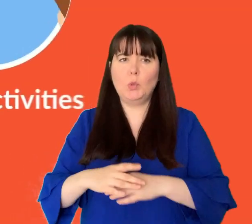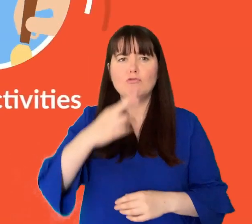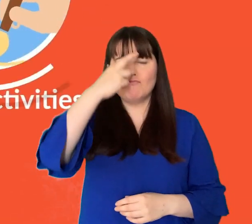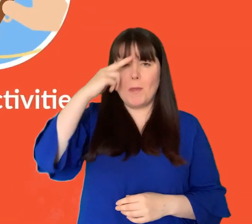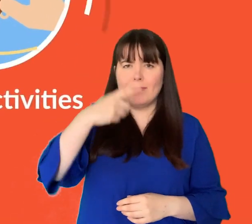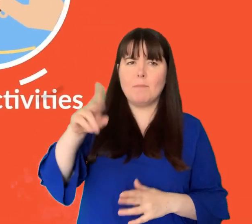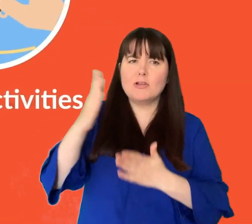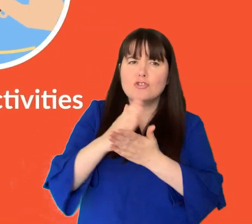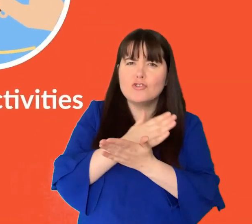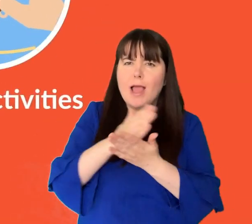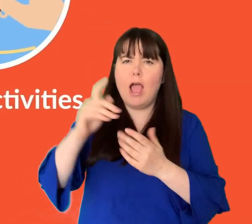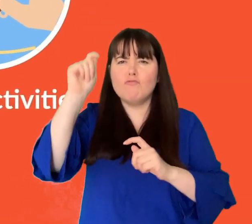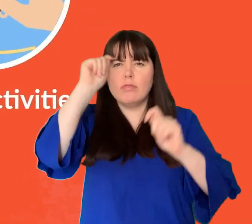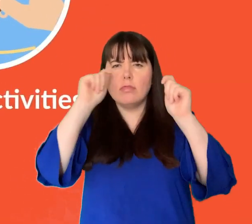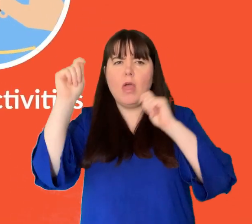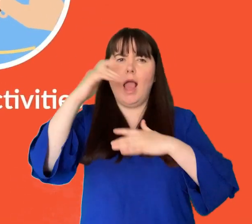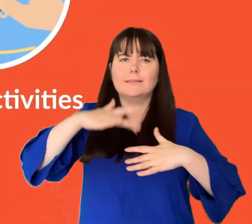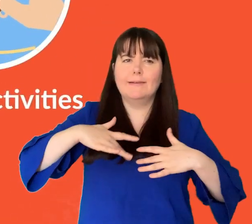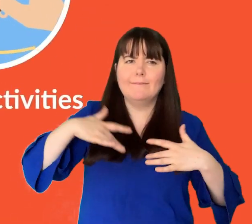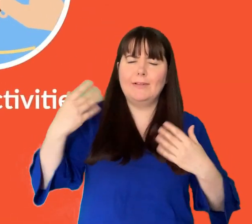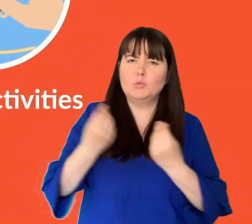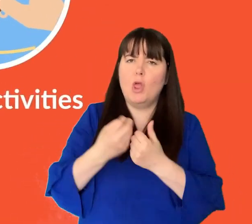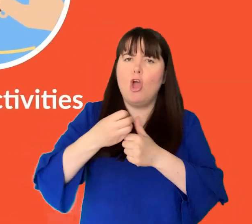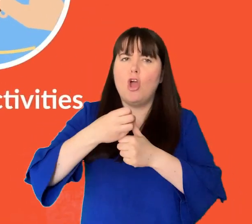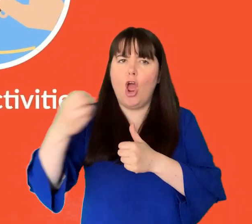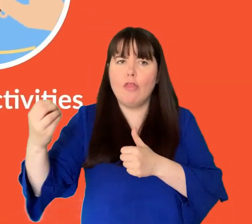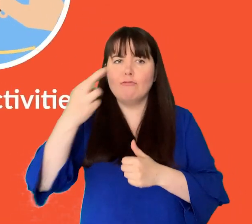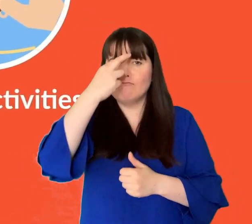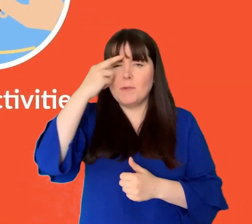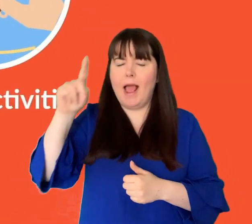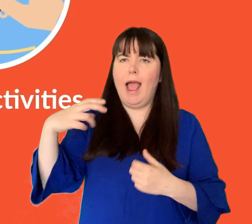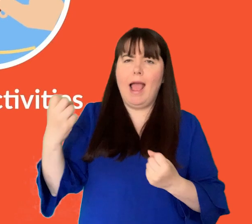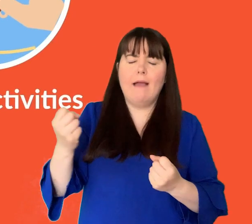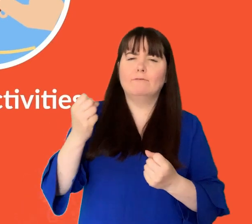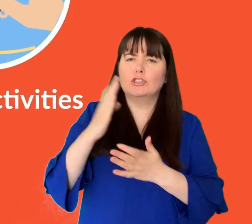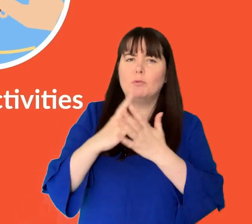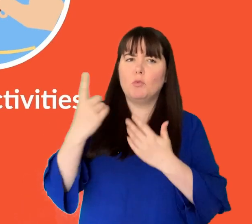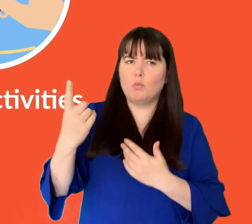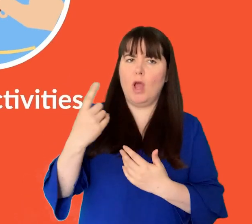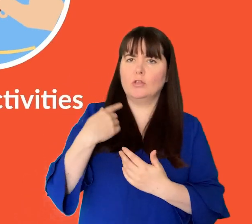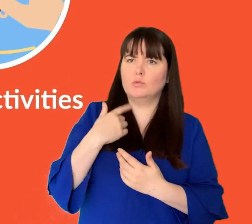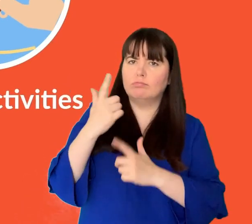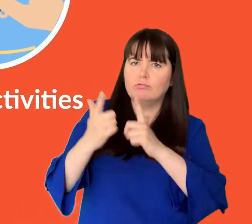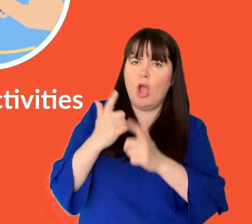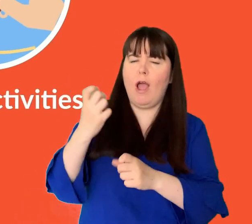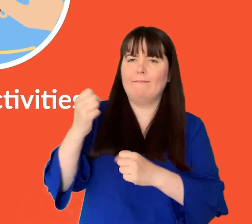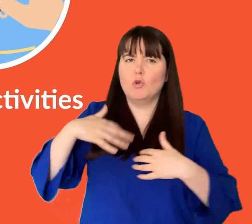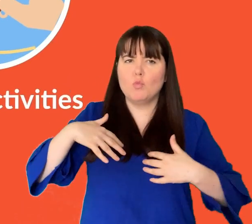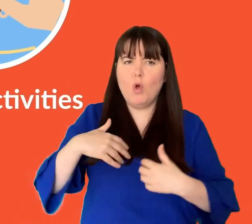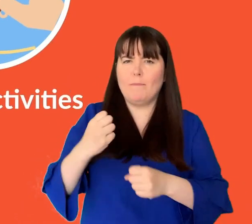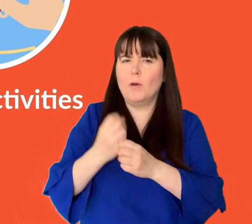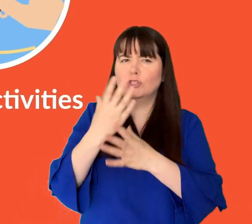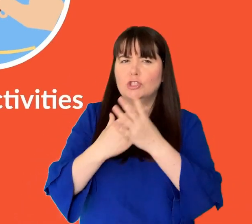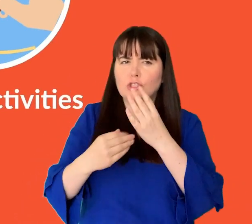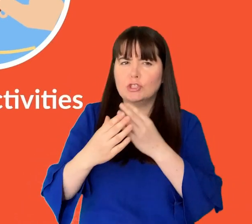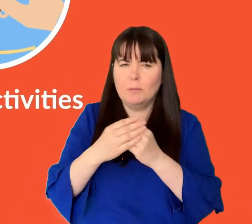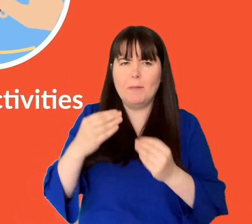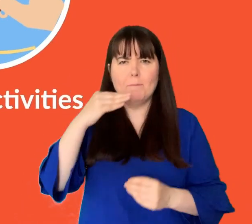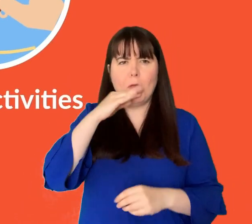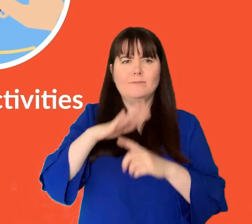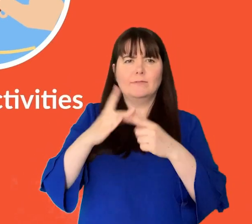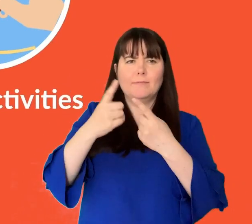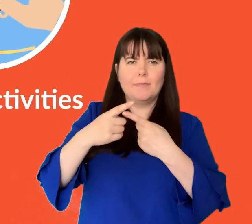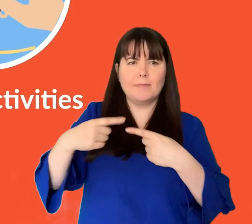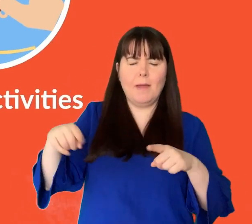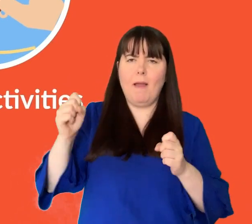Remind them that sharing their thoughts and feelings with others will help. Remind them there is always someone to help if they are worried about something. It's also important